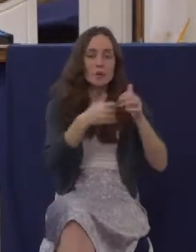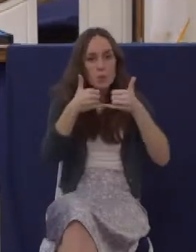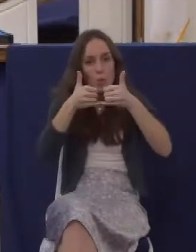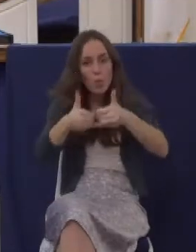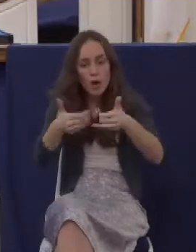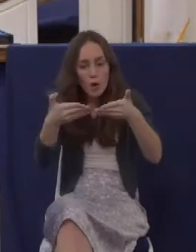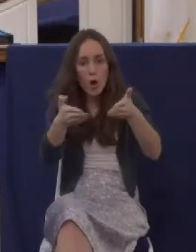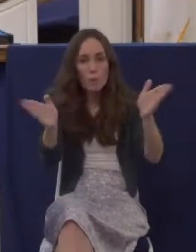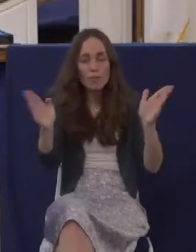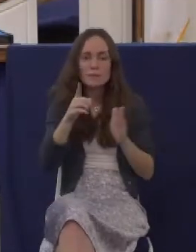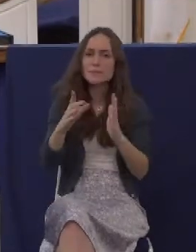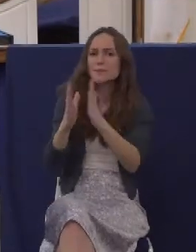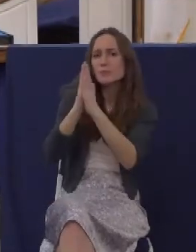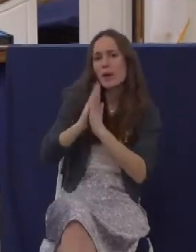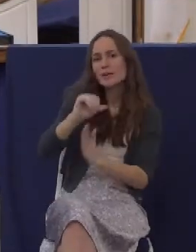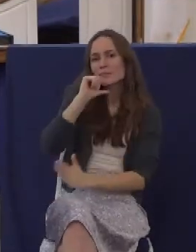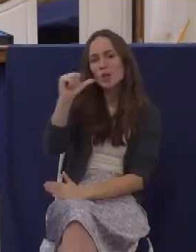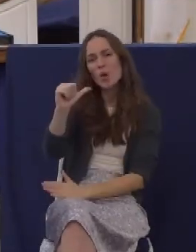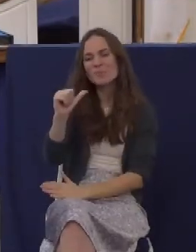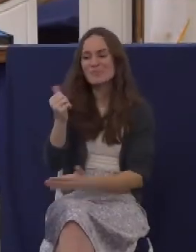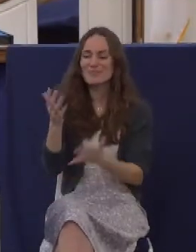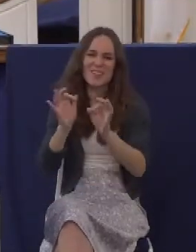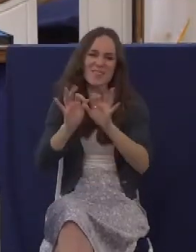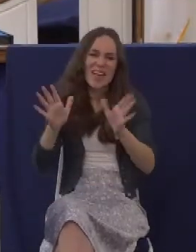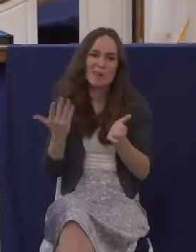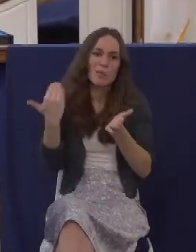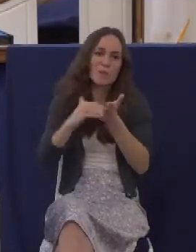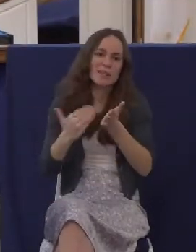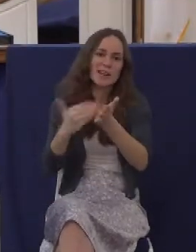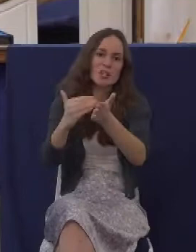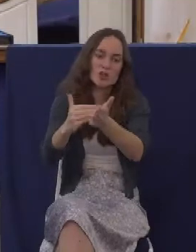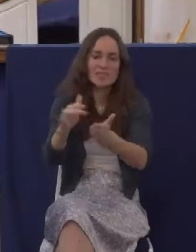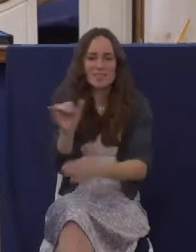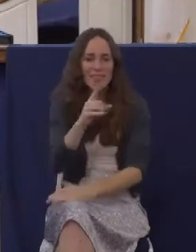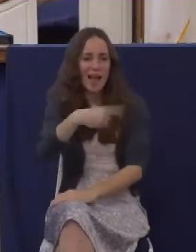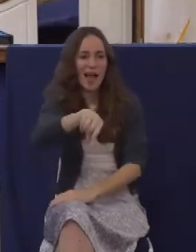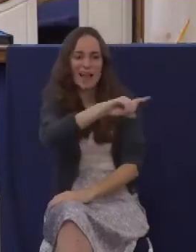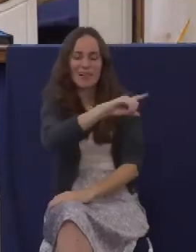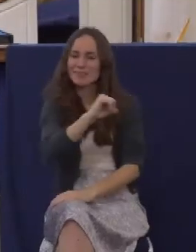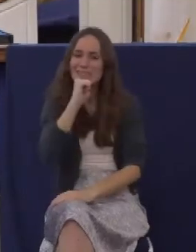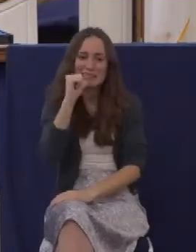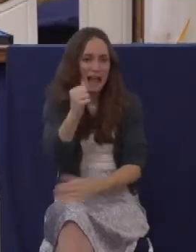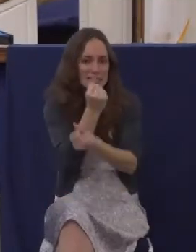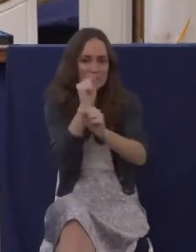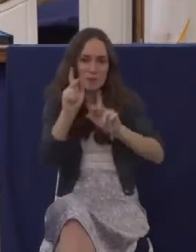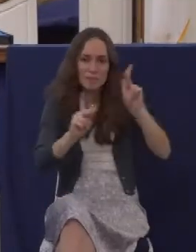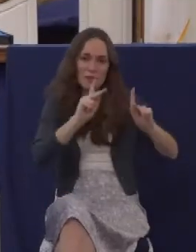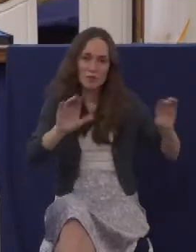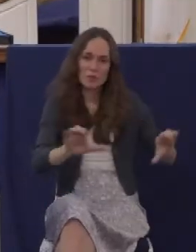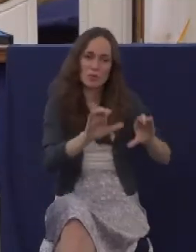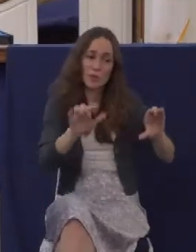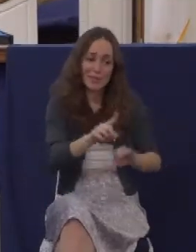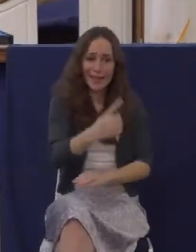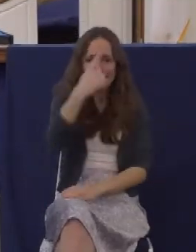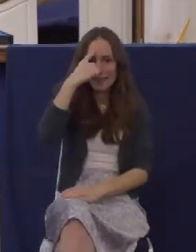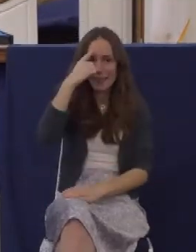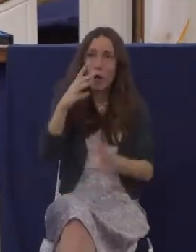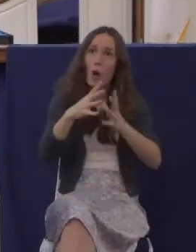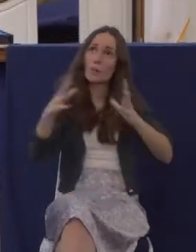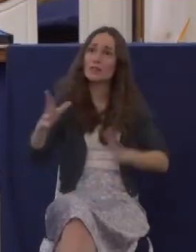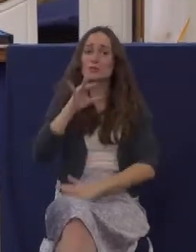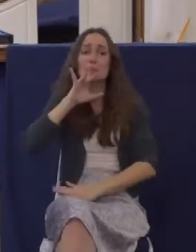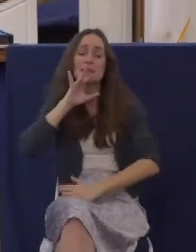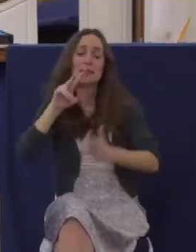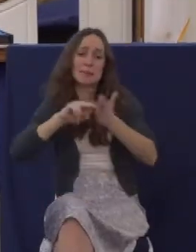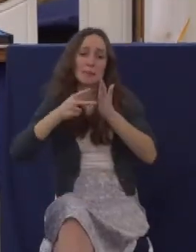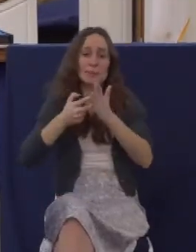vain repetitions as the heathen do, for they think that they shall be heard for their much speaking. Be not ye therefore like unto them, for your Father knoweth